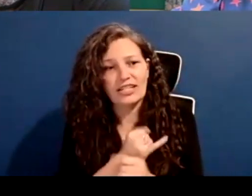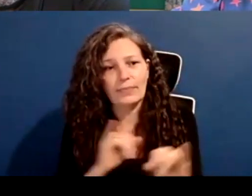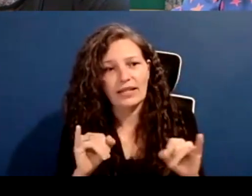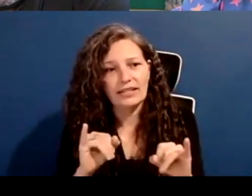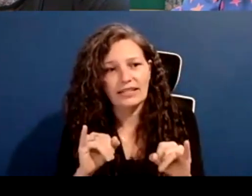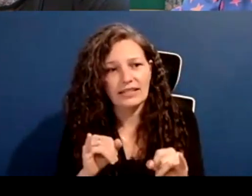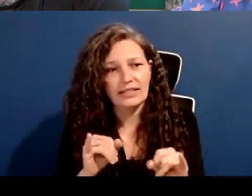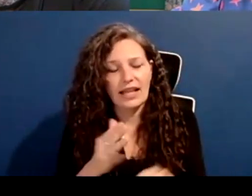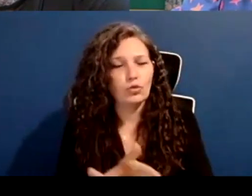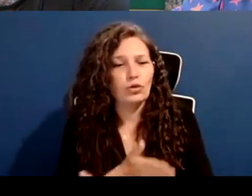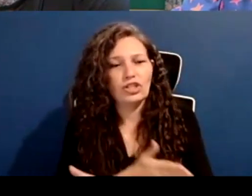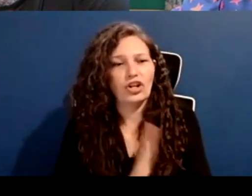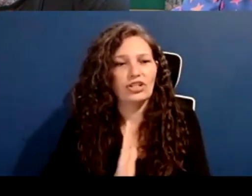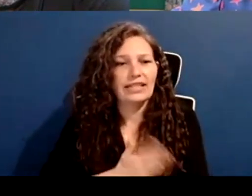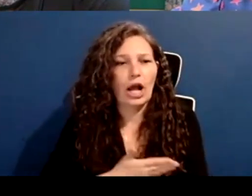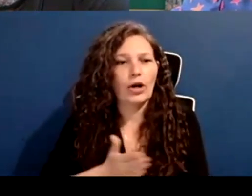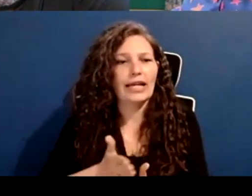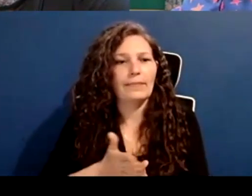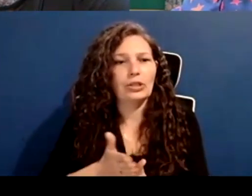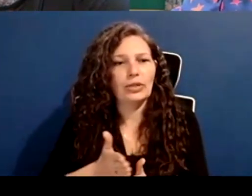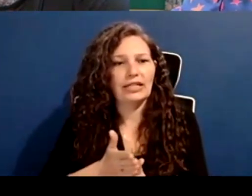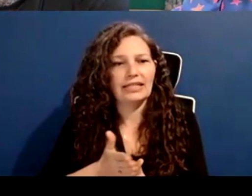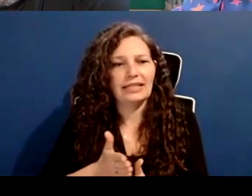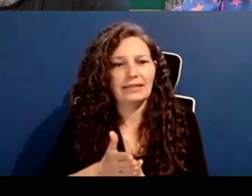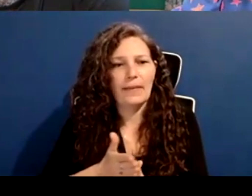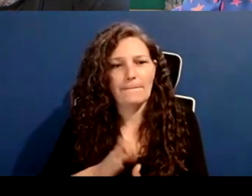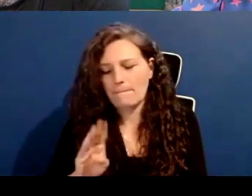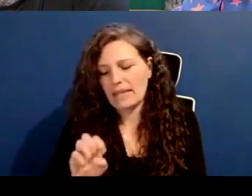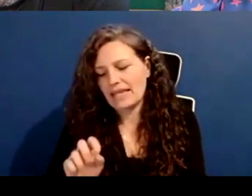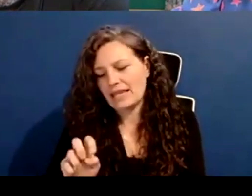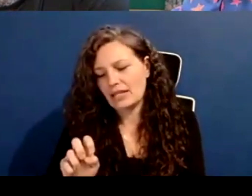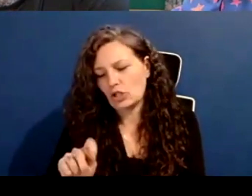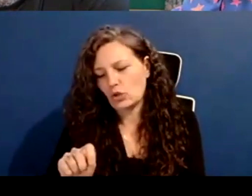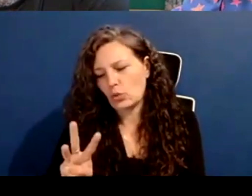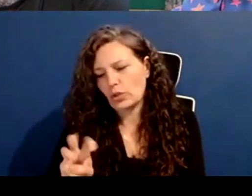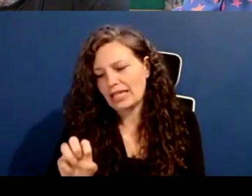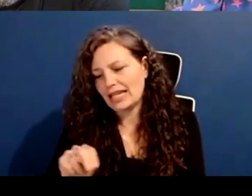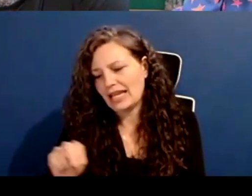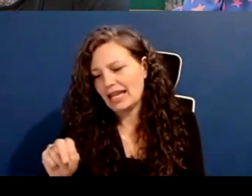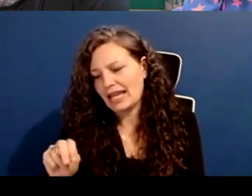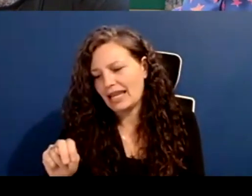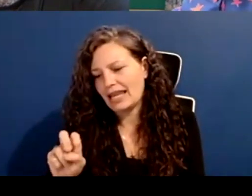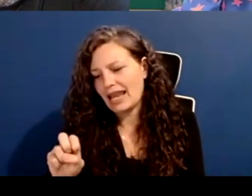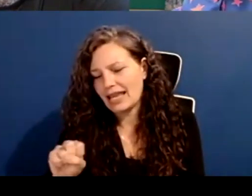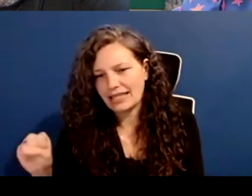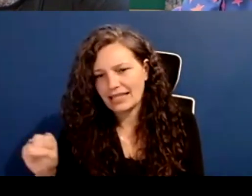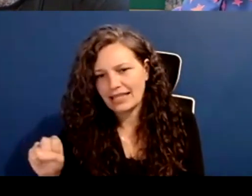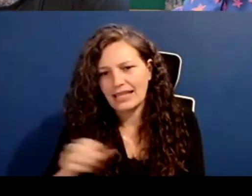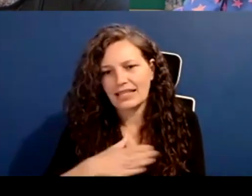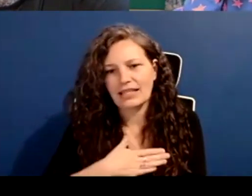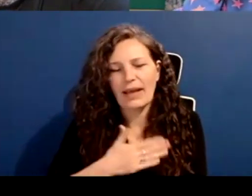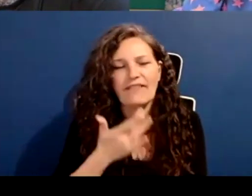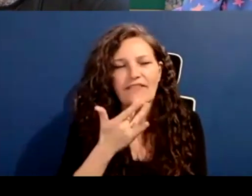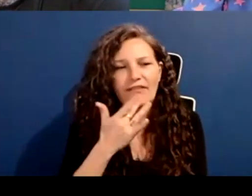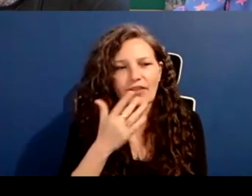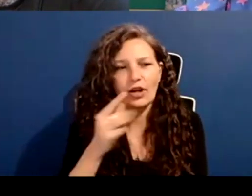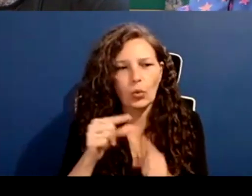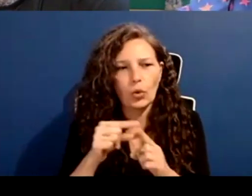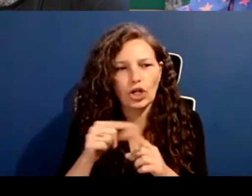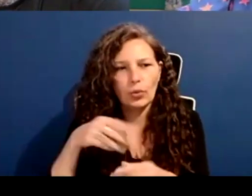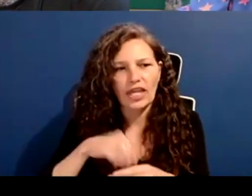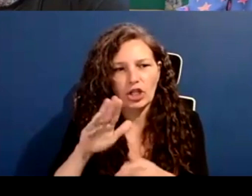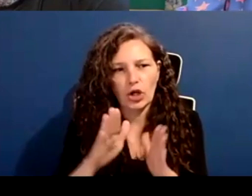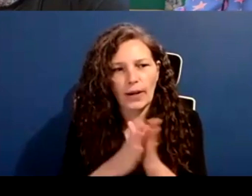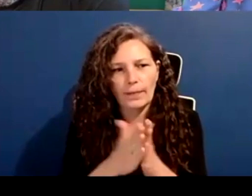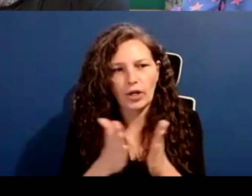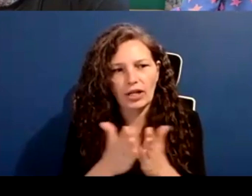betweenness, which is my favorite word in your book. I wonder, what